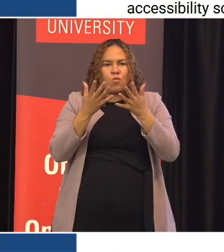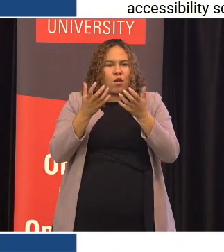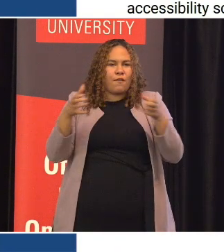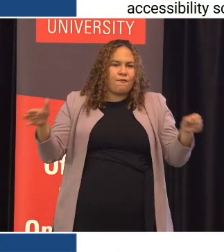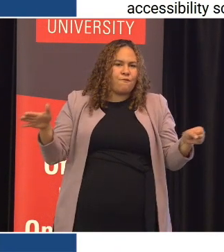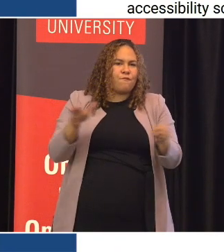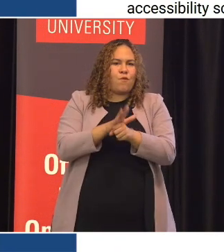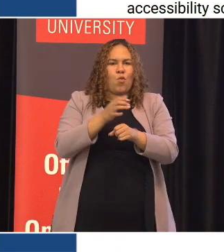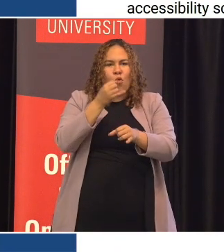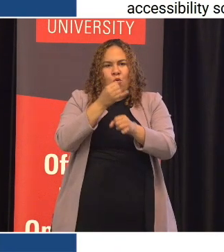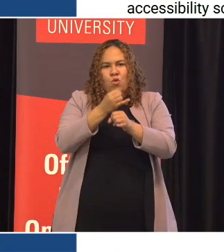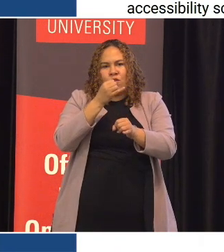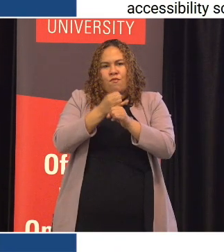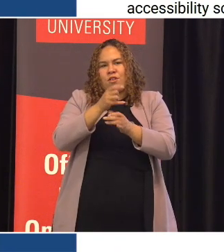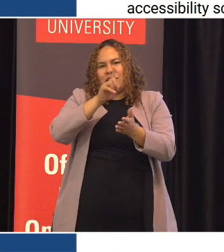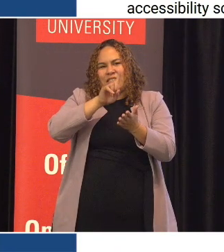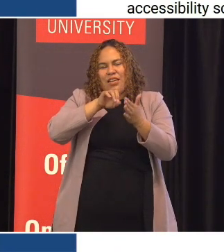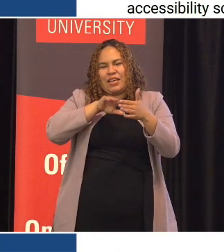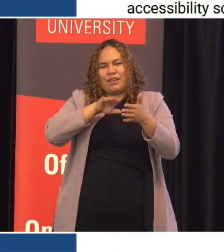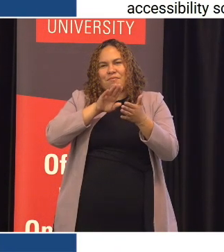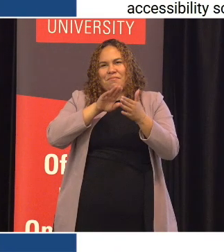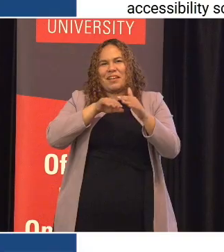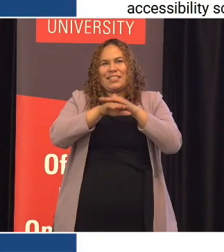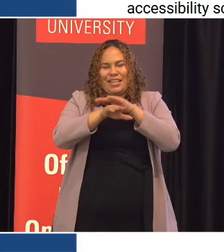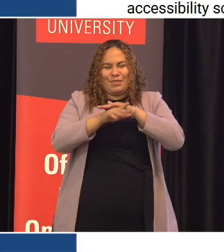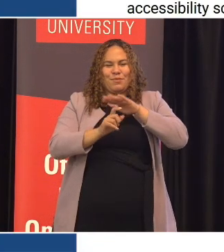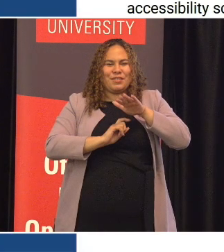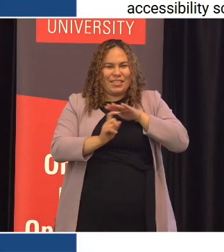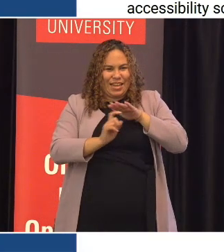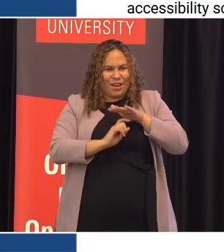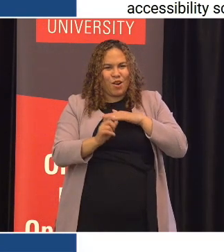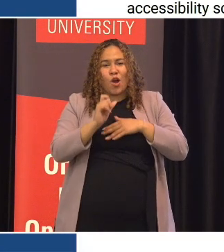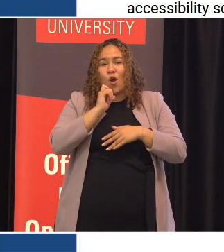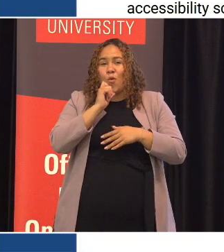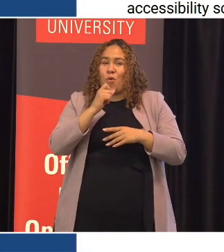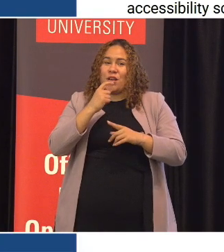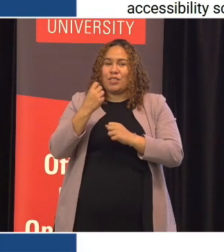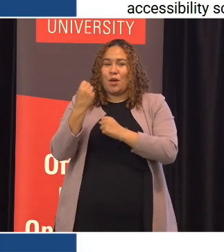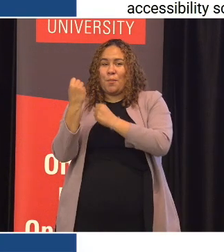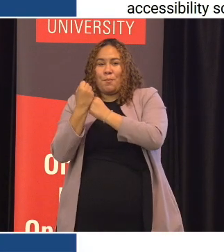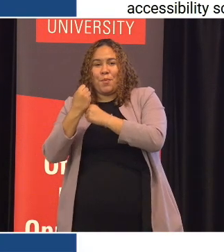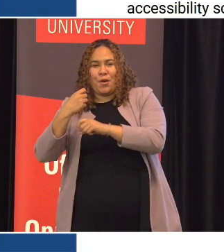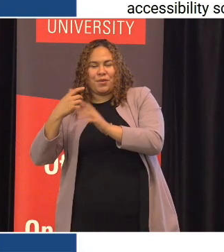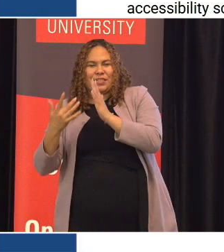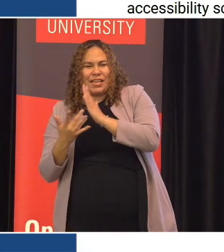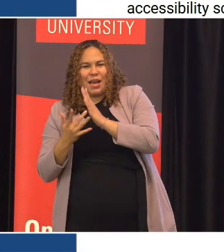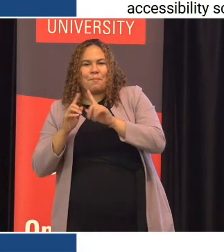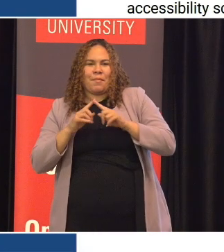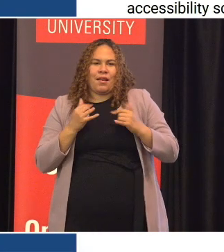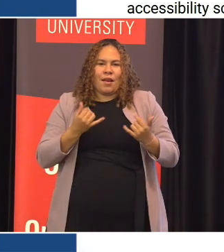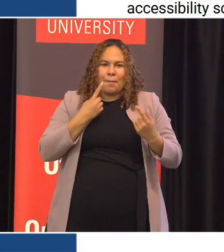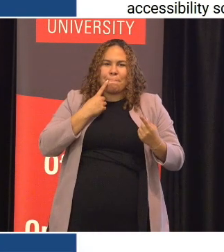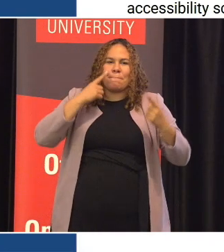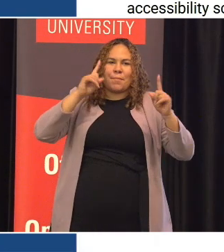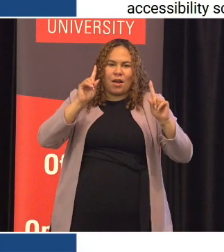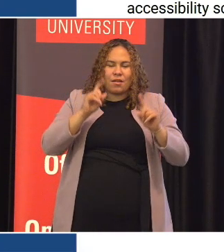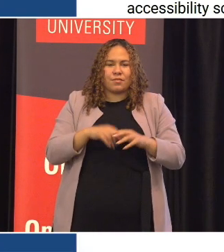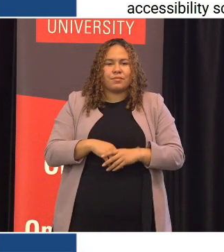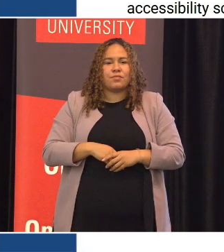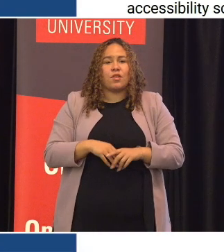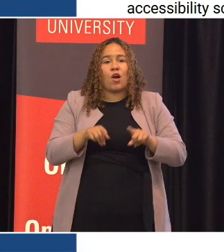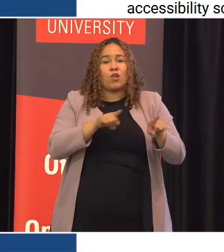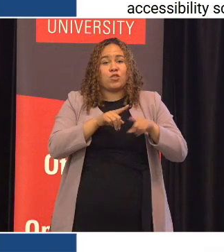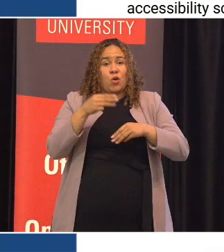scanner. It wasn't Pope Tech then, but it's Pope Tech now. And then in 2023, your educational environments, Moodle